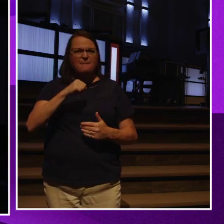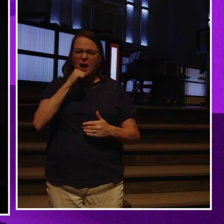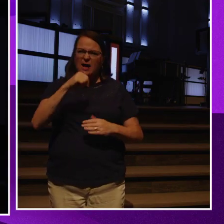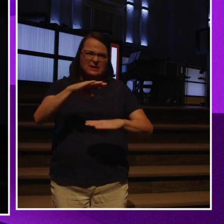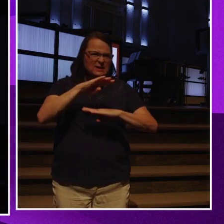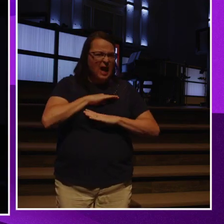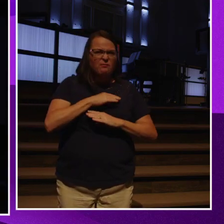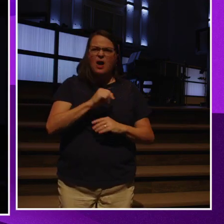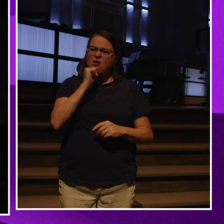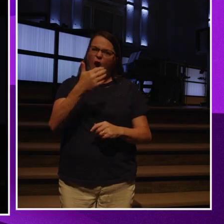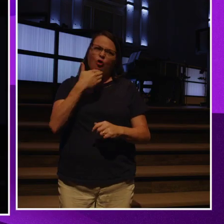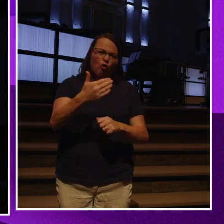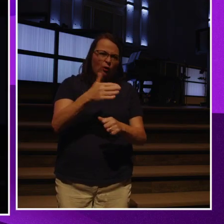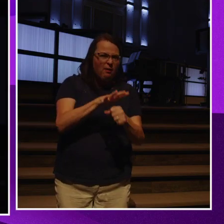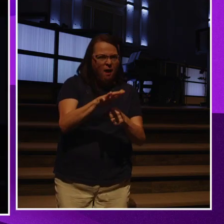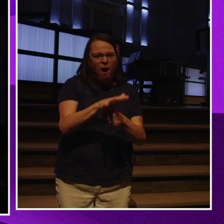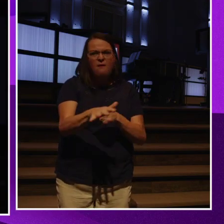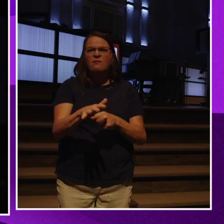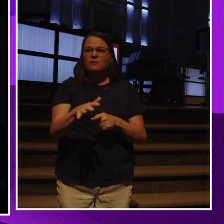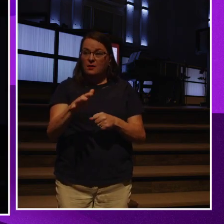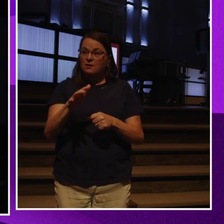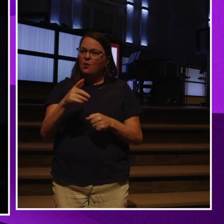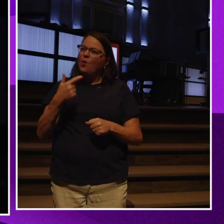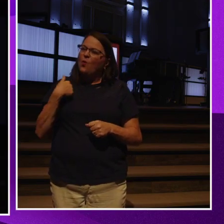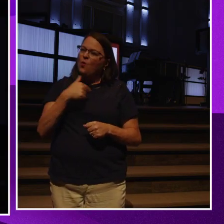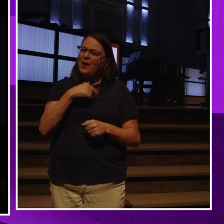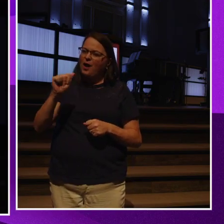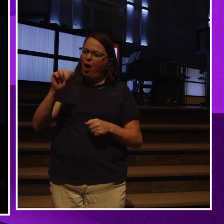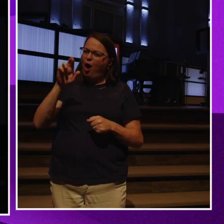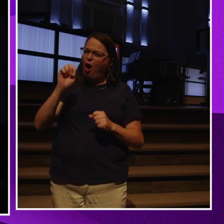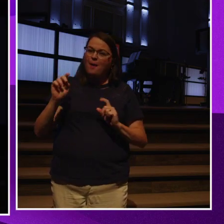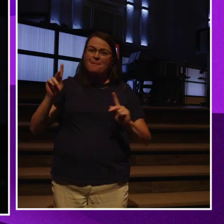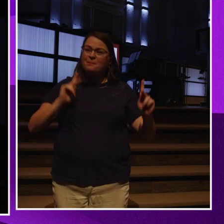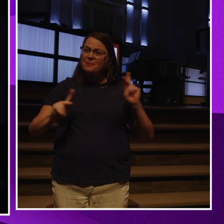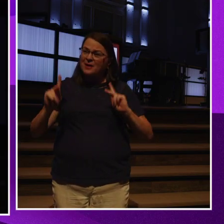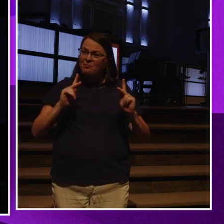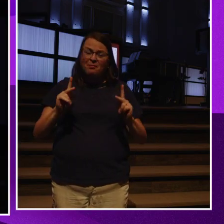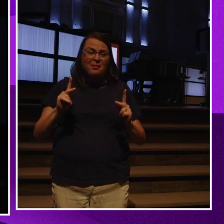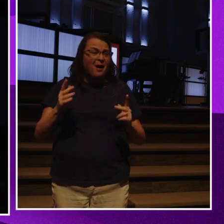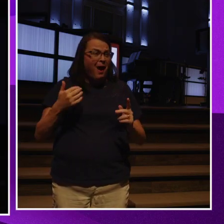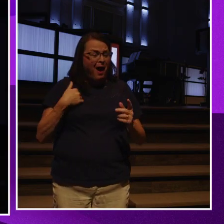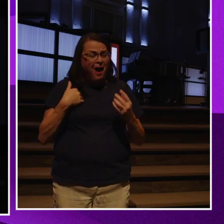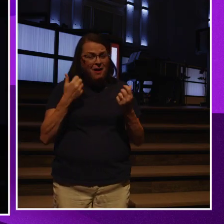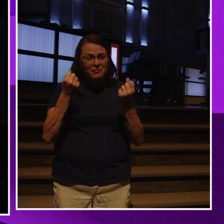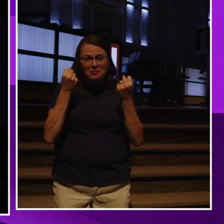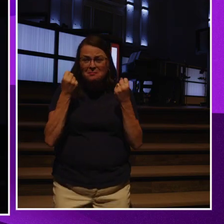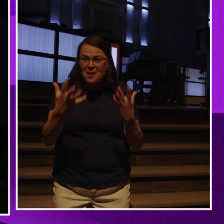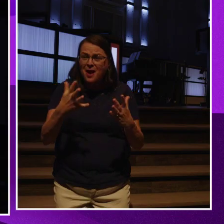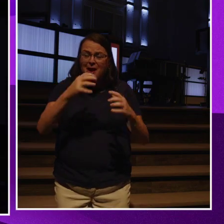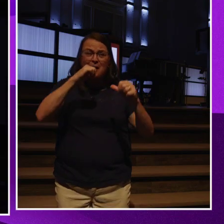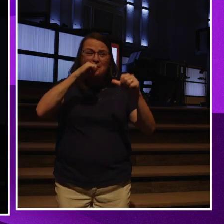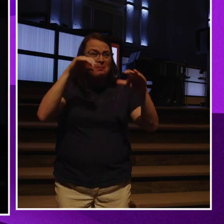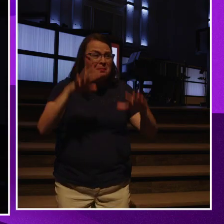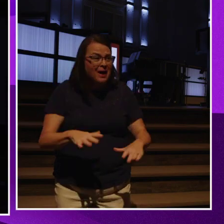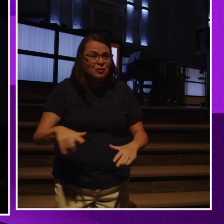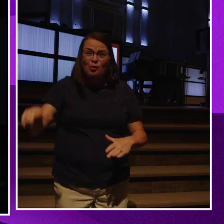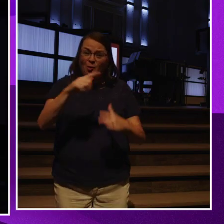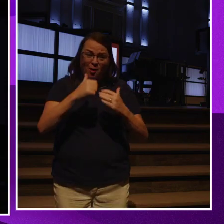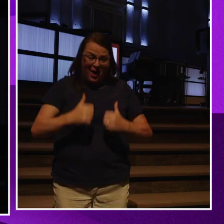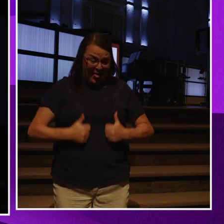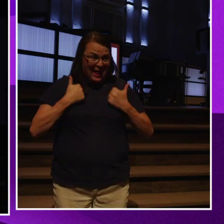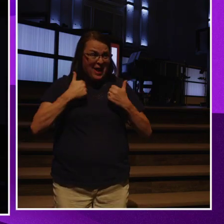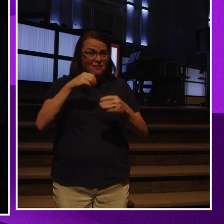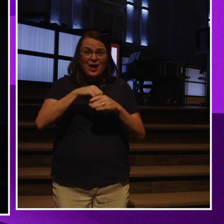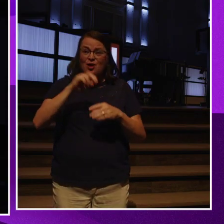ever good enough. We are a people most blessed. The fact that you live here in the United States means you are some